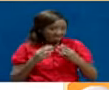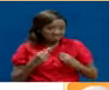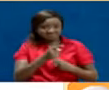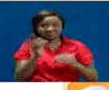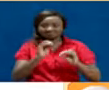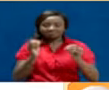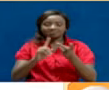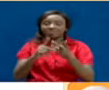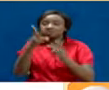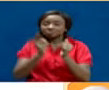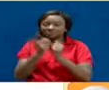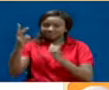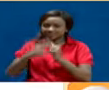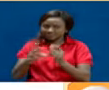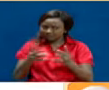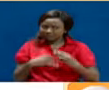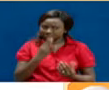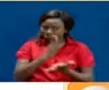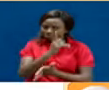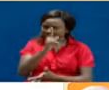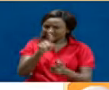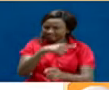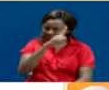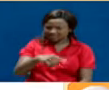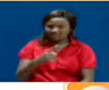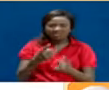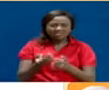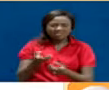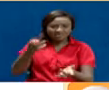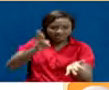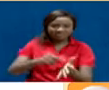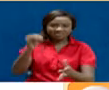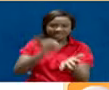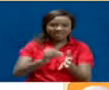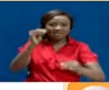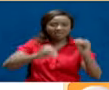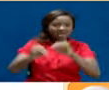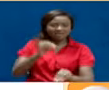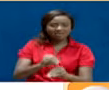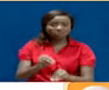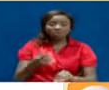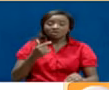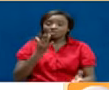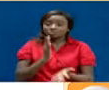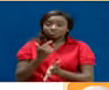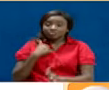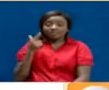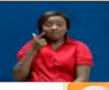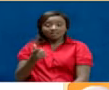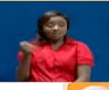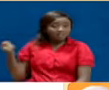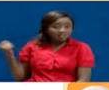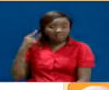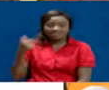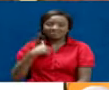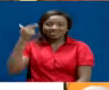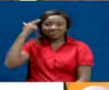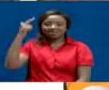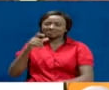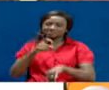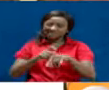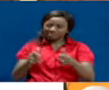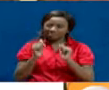for a repeat election. What was that moment like for you? I thought it was the moment of